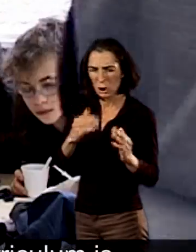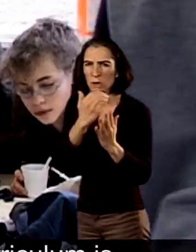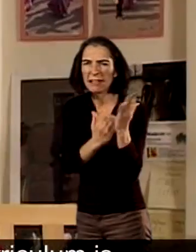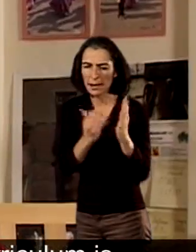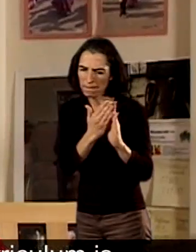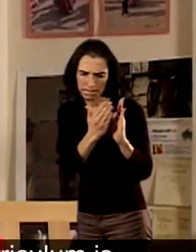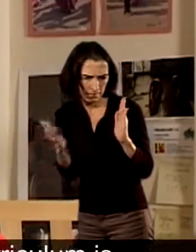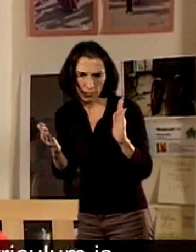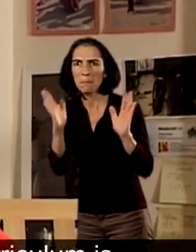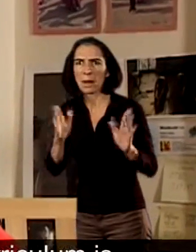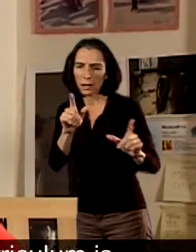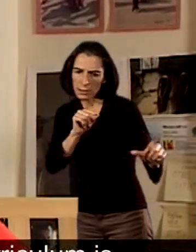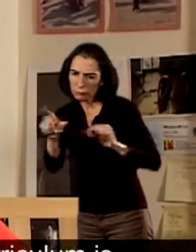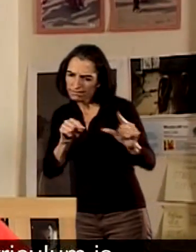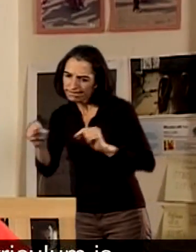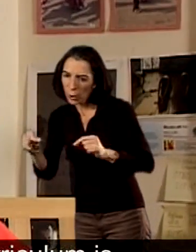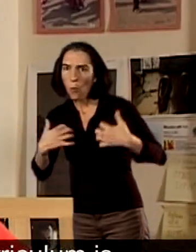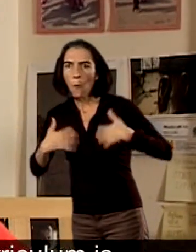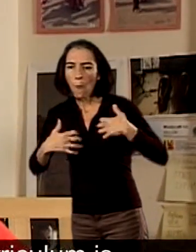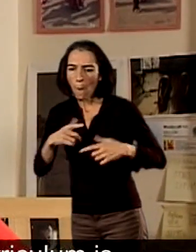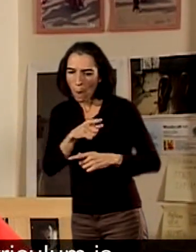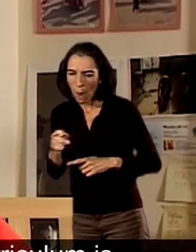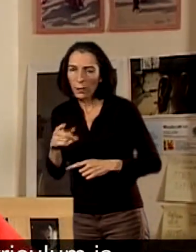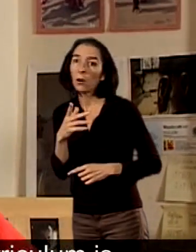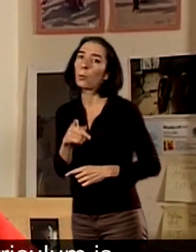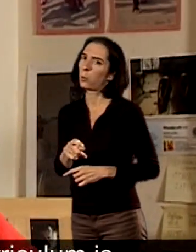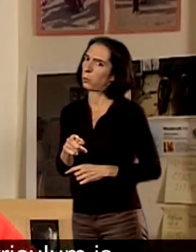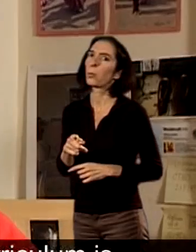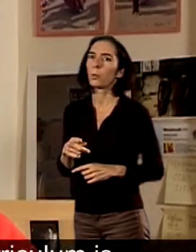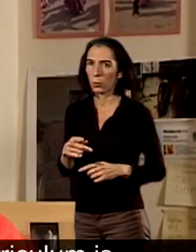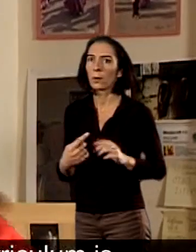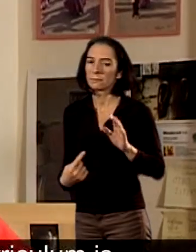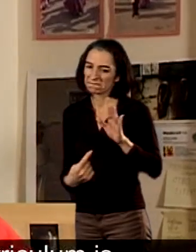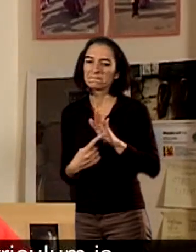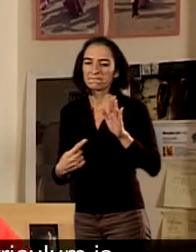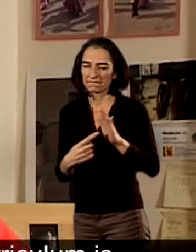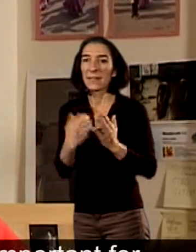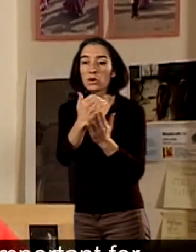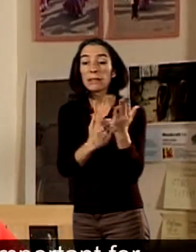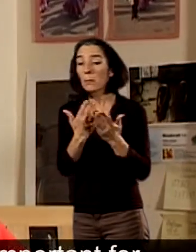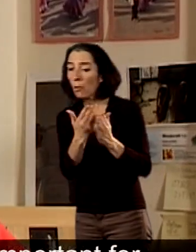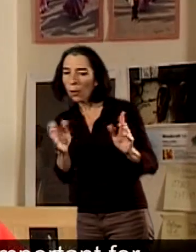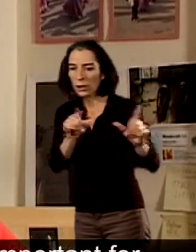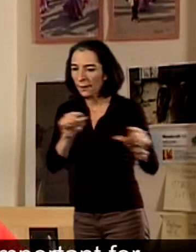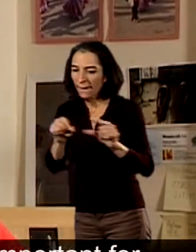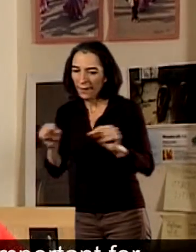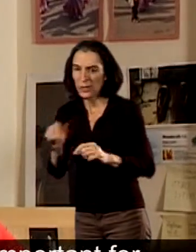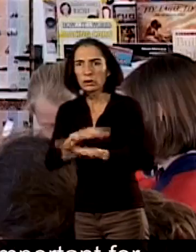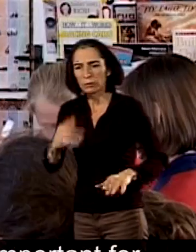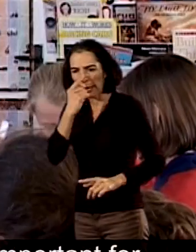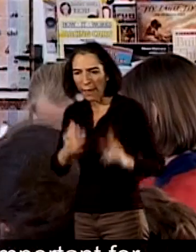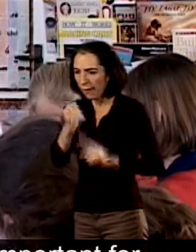of having a wide curriculum is that it obviously gives children a wider range of opportunities to succeed